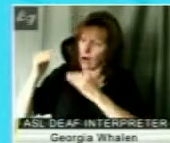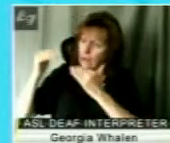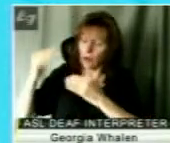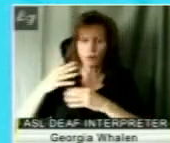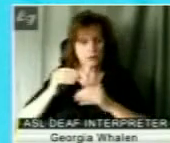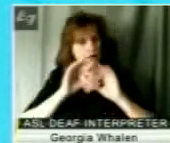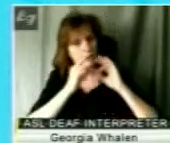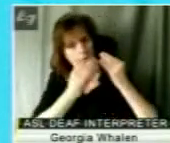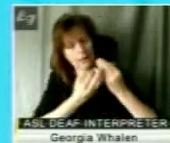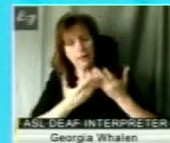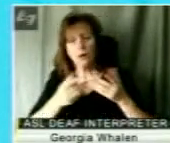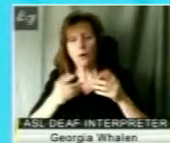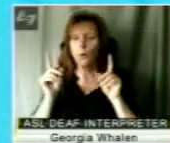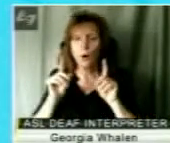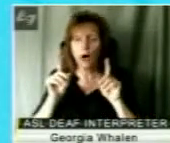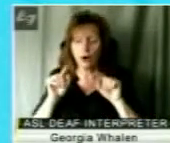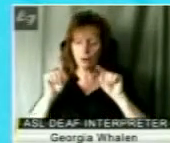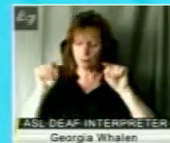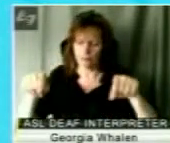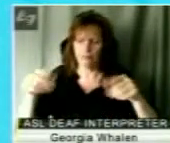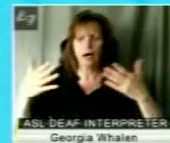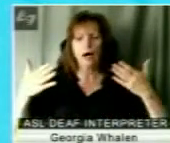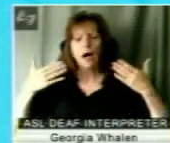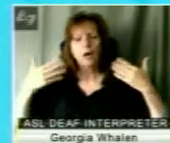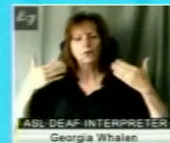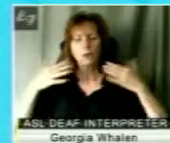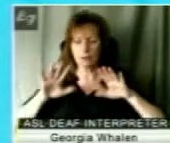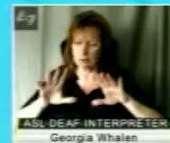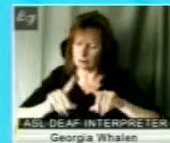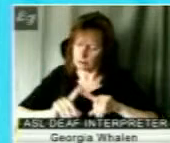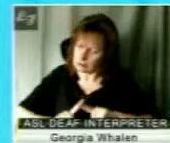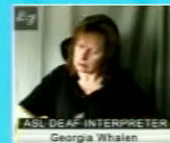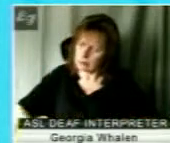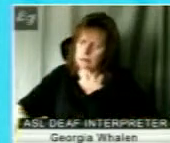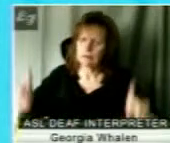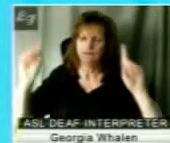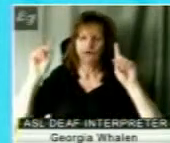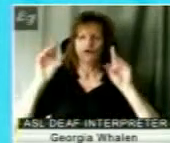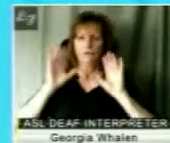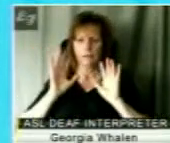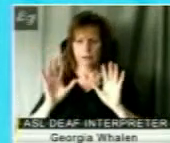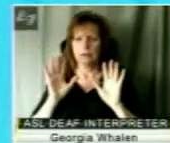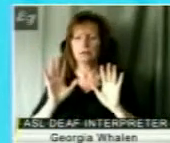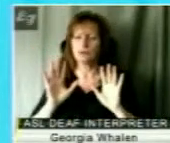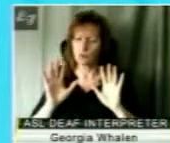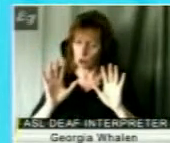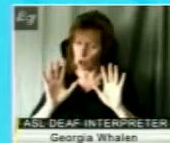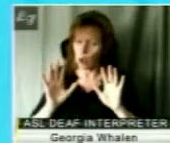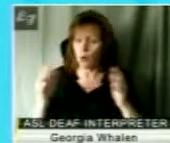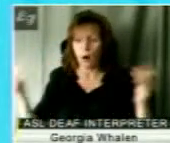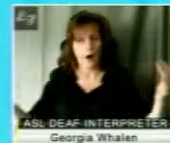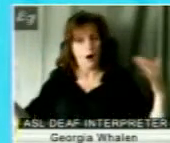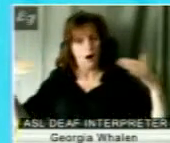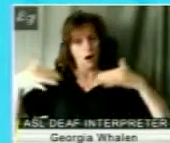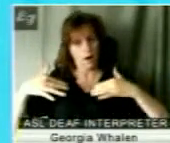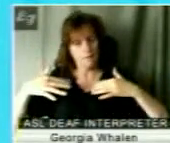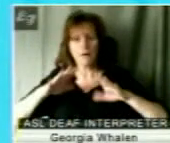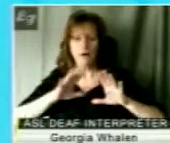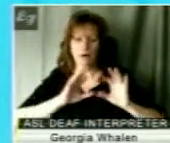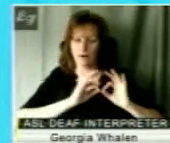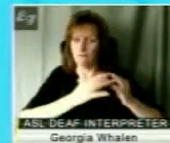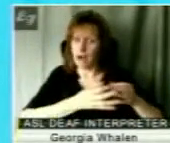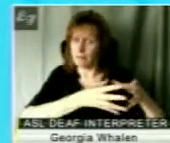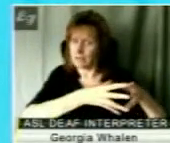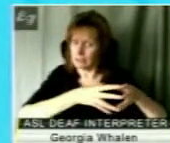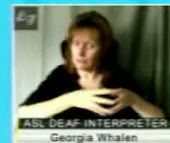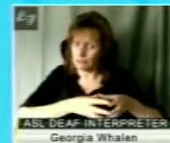our parks as part of a modified approach to getting people to recreate on their own or as a family this